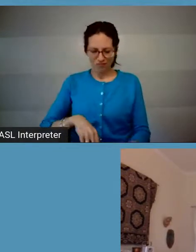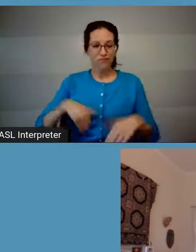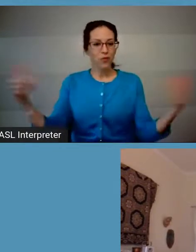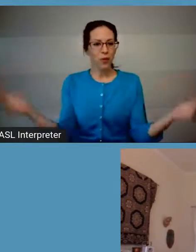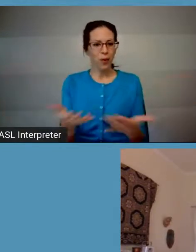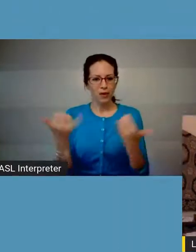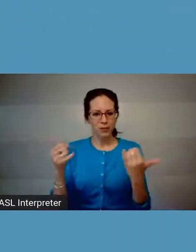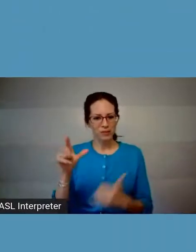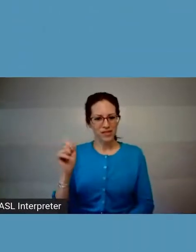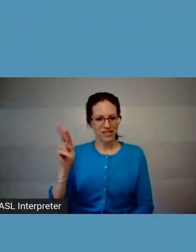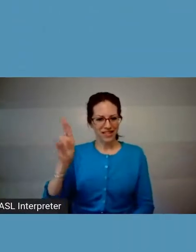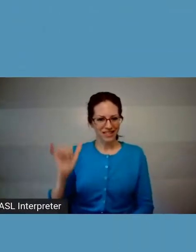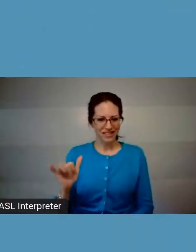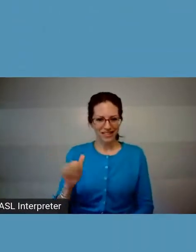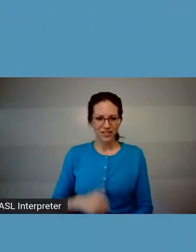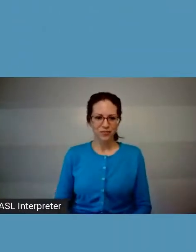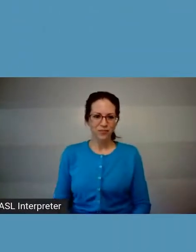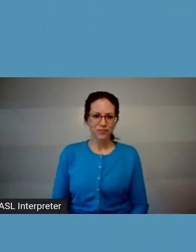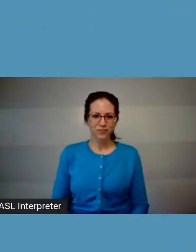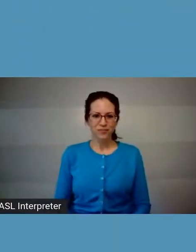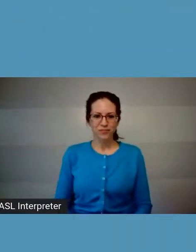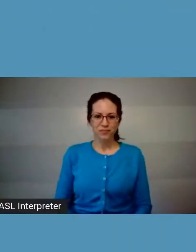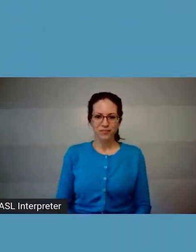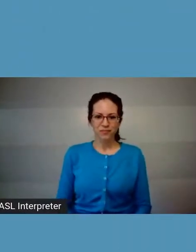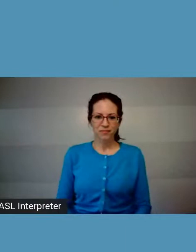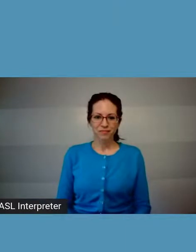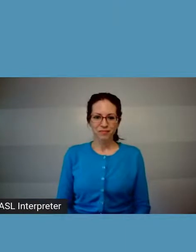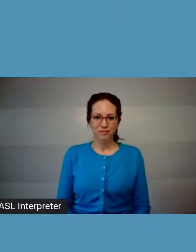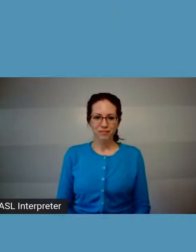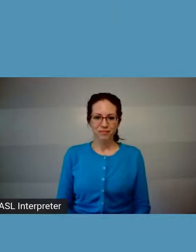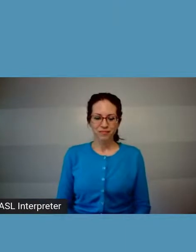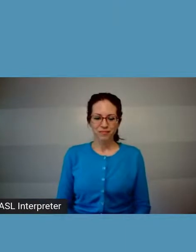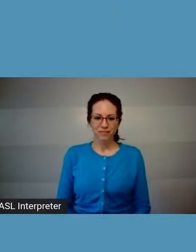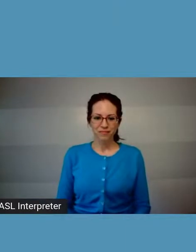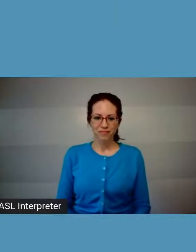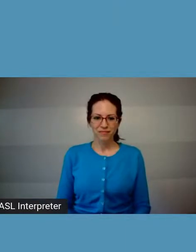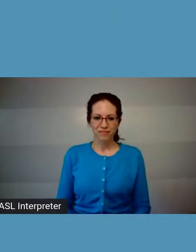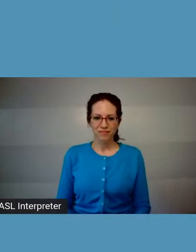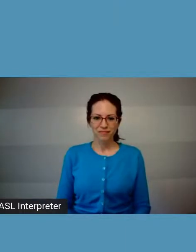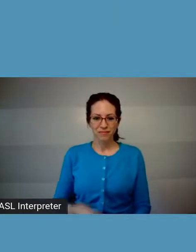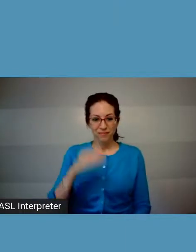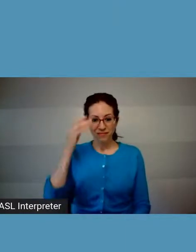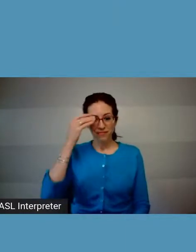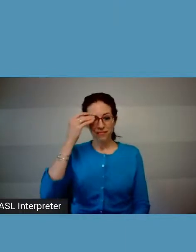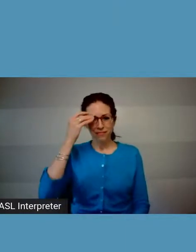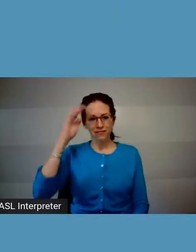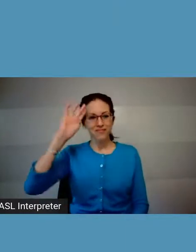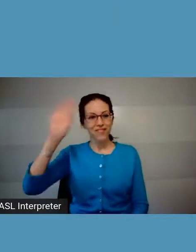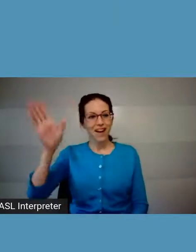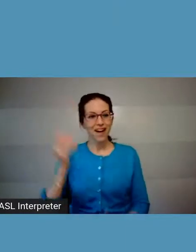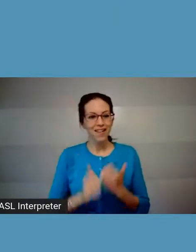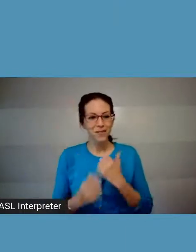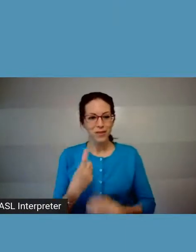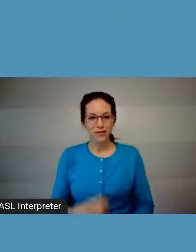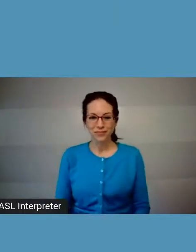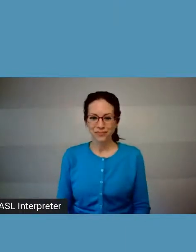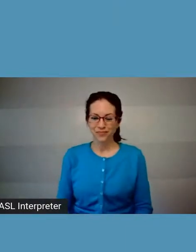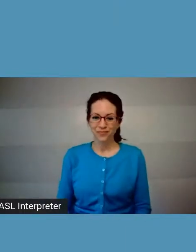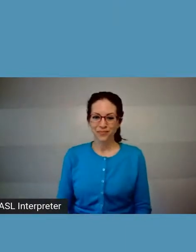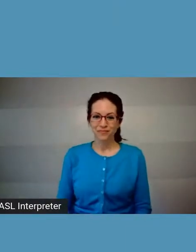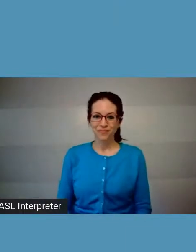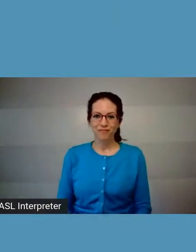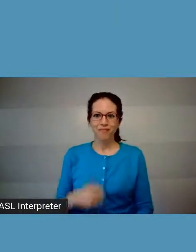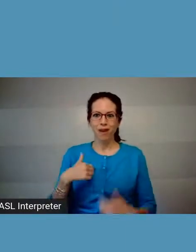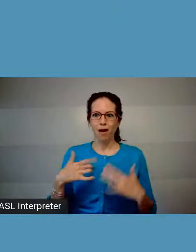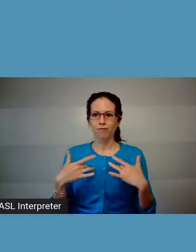and let's begin. Lindsey. Hi, everyone. I'm so happy